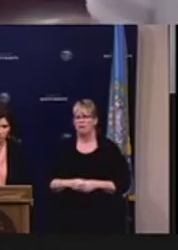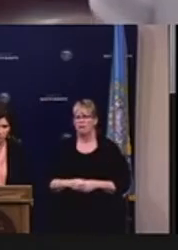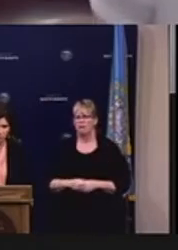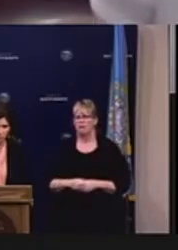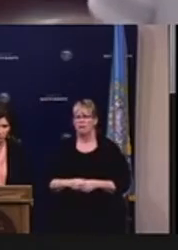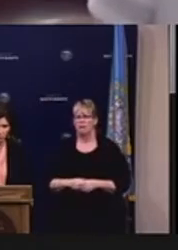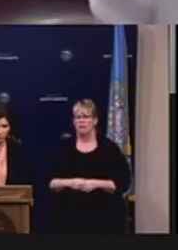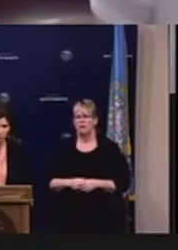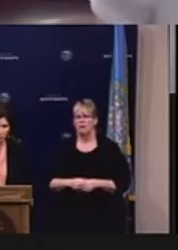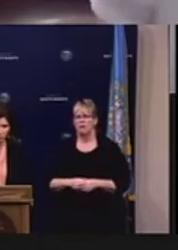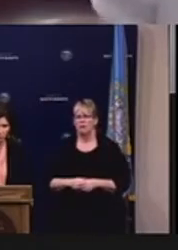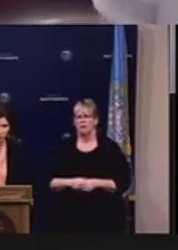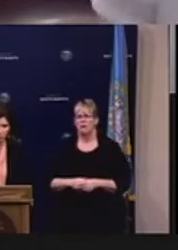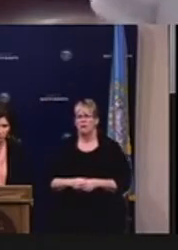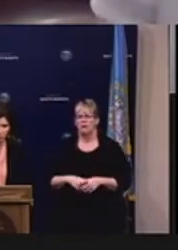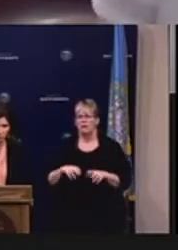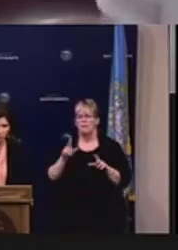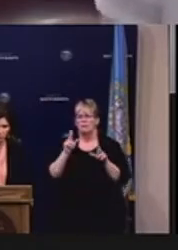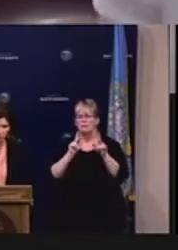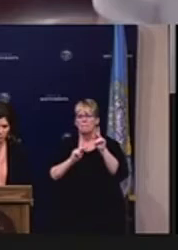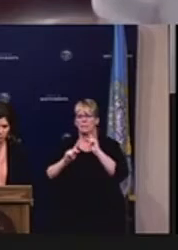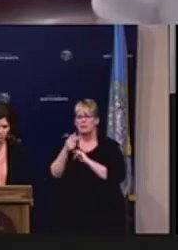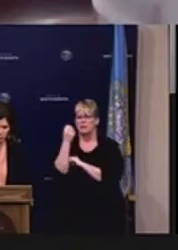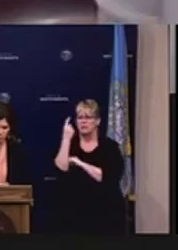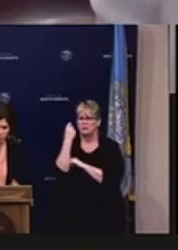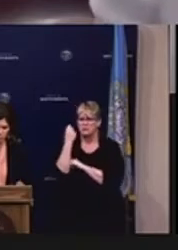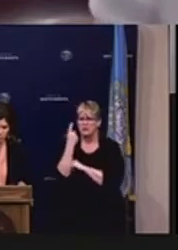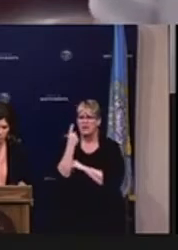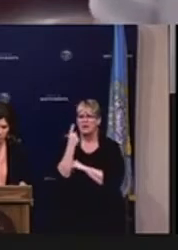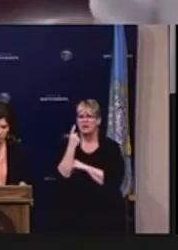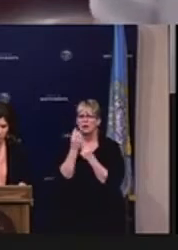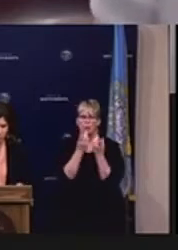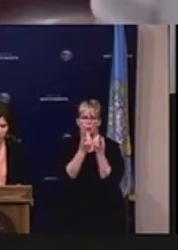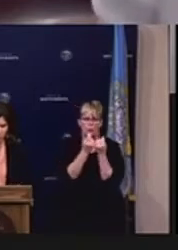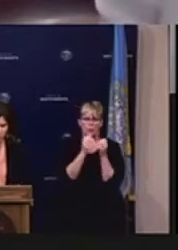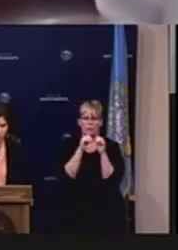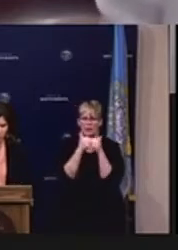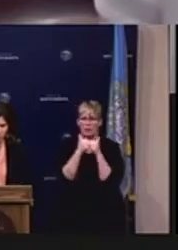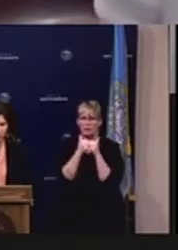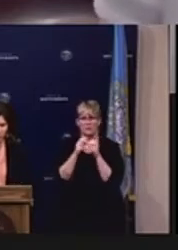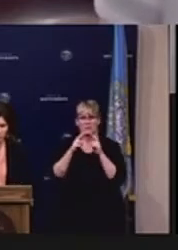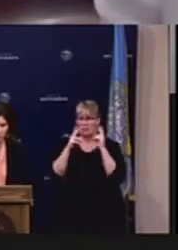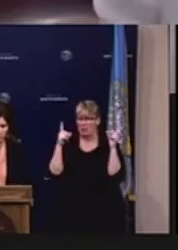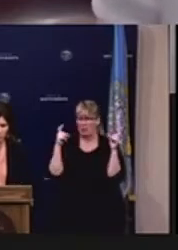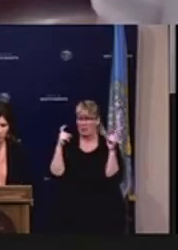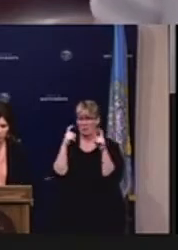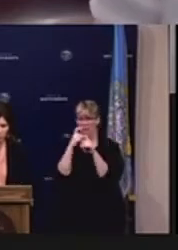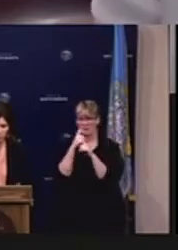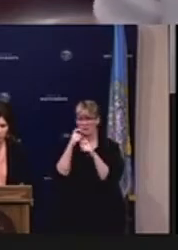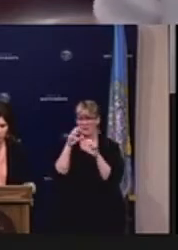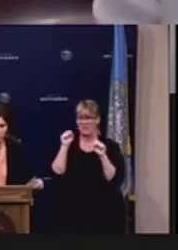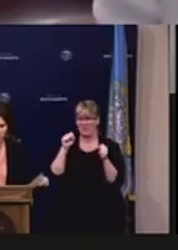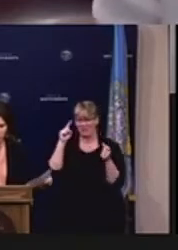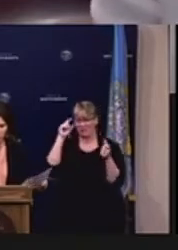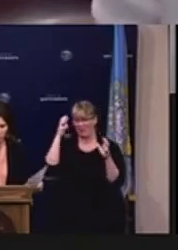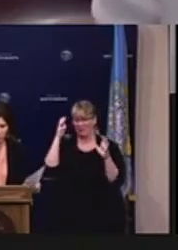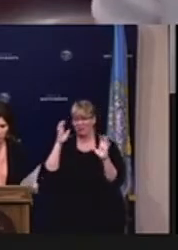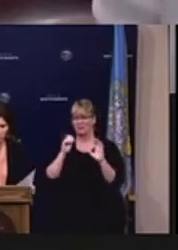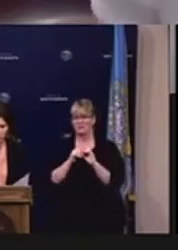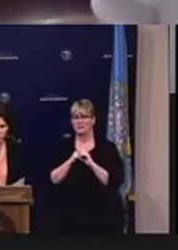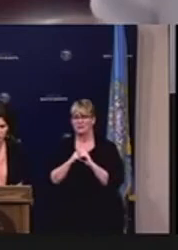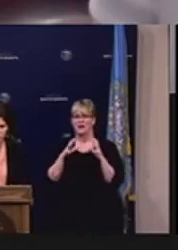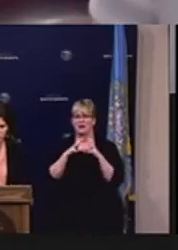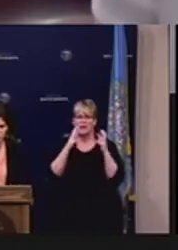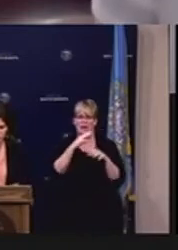Certainly an understanding of what we're doing and how we're doing it. It's complicated, right? All of these, I think clinical trials in